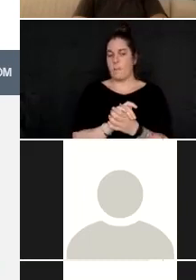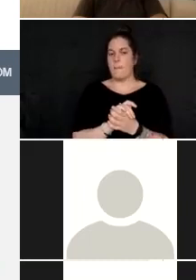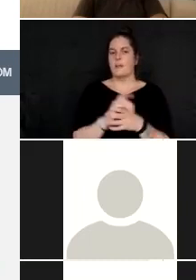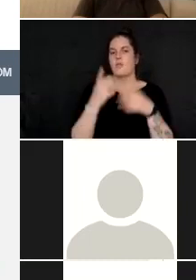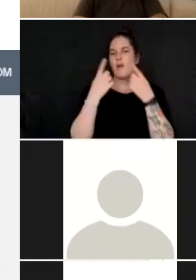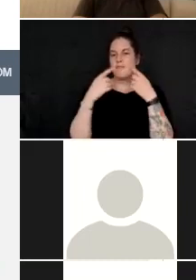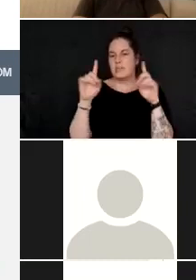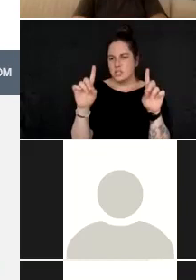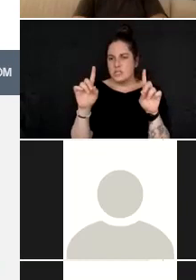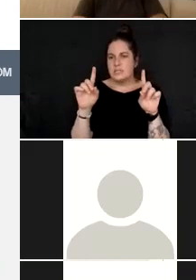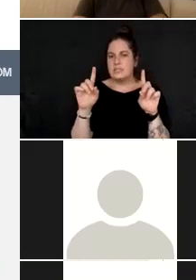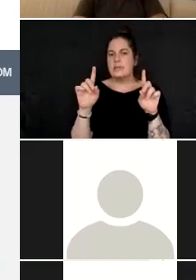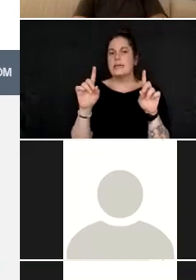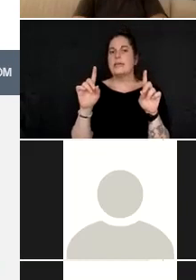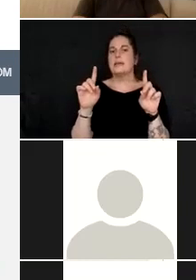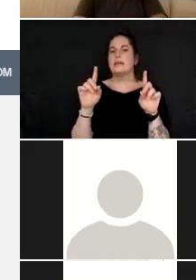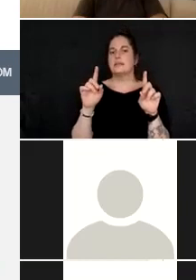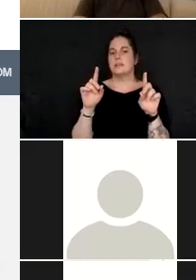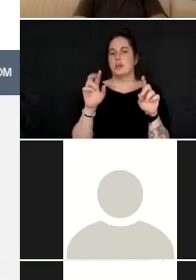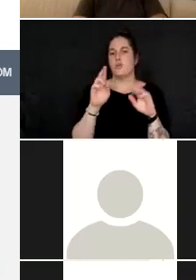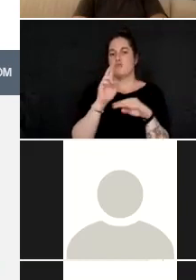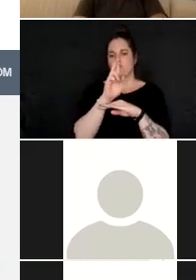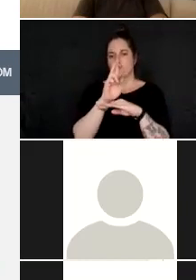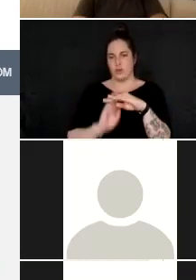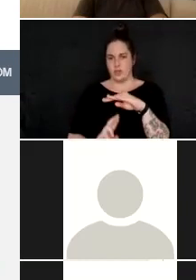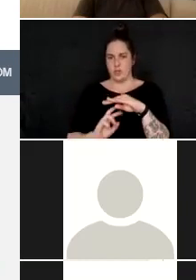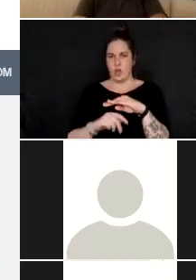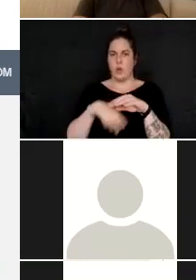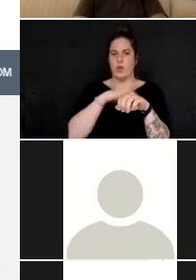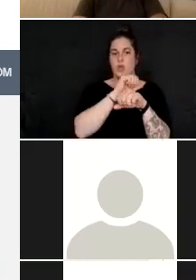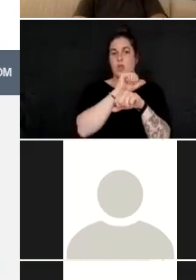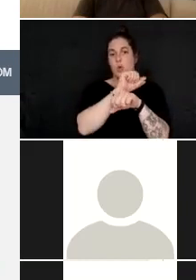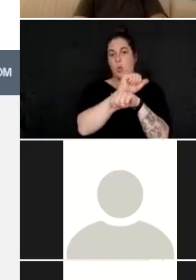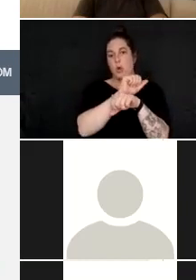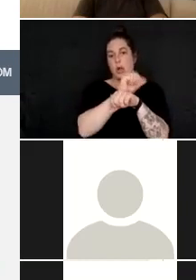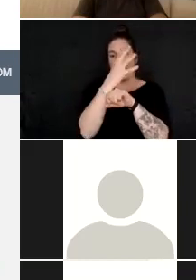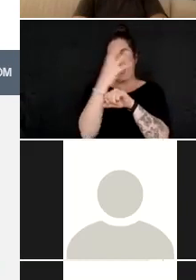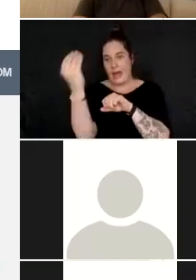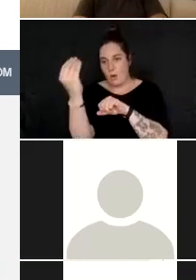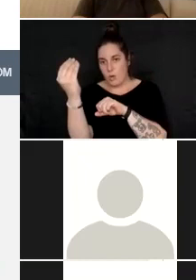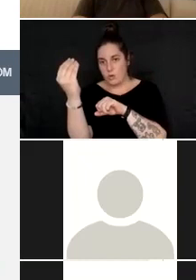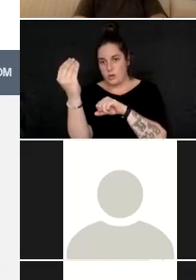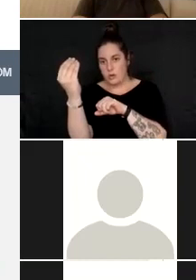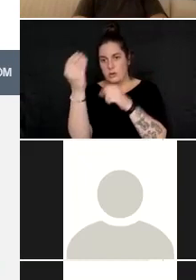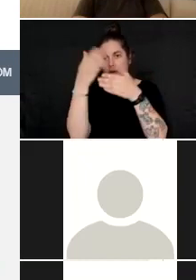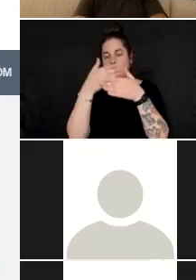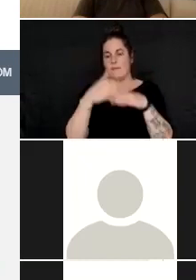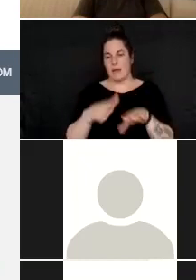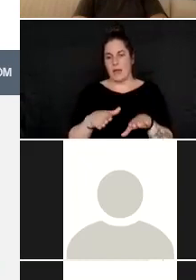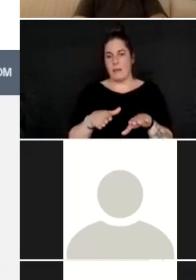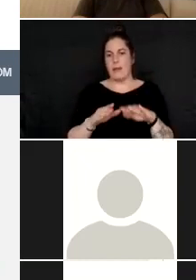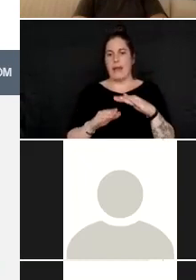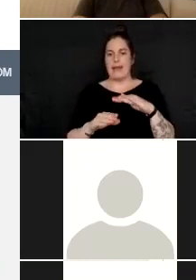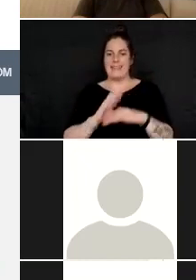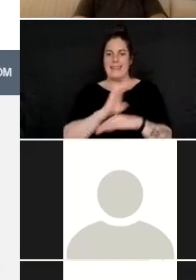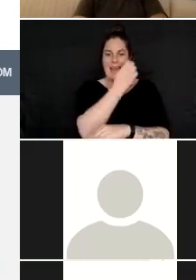looks at the ratio of the work out of a system or process divided by the energy